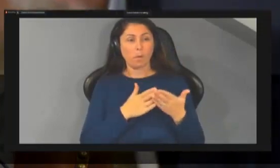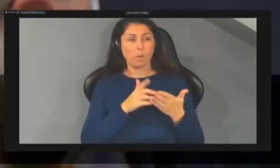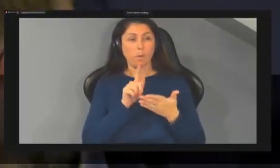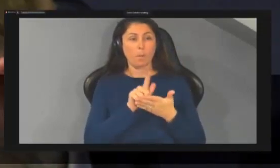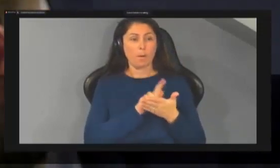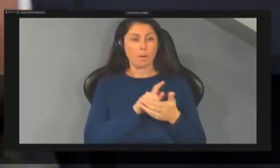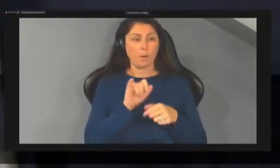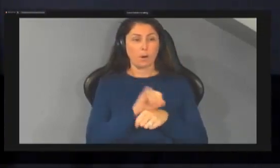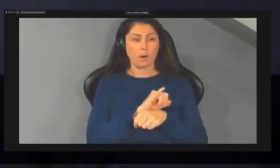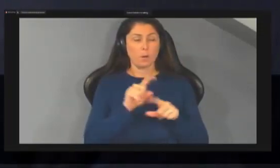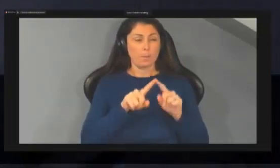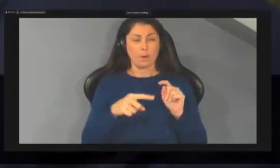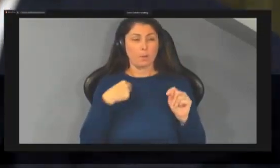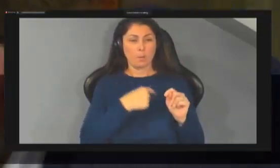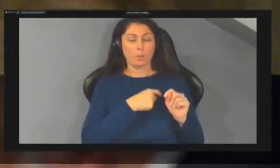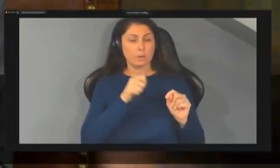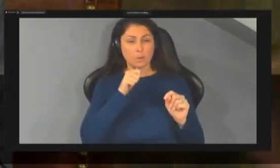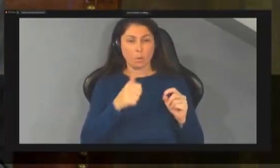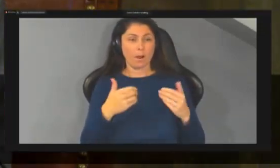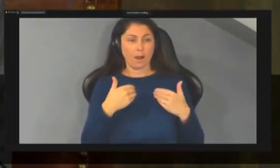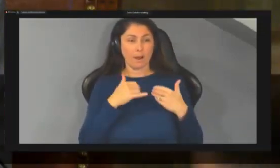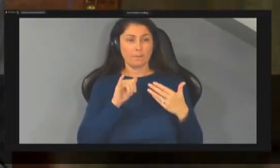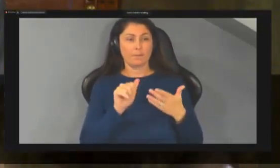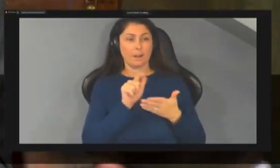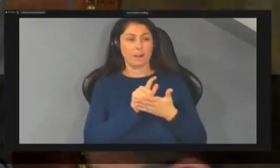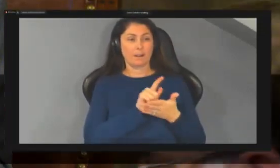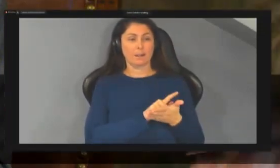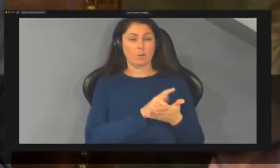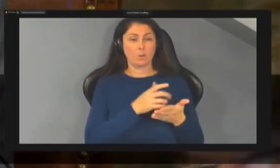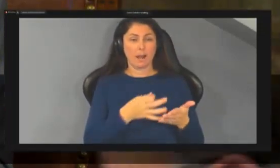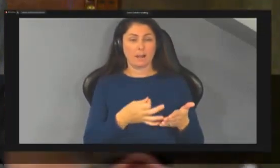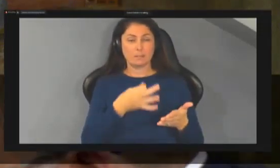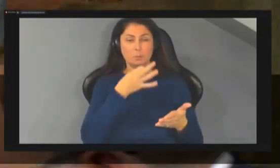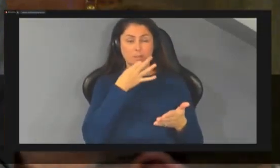team, but we do not have the legal expertise,